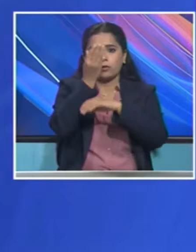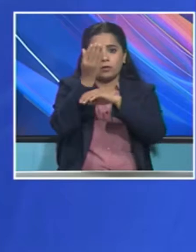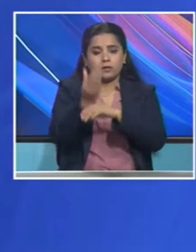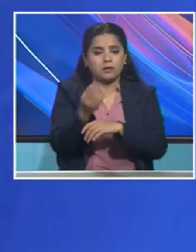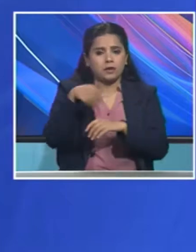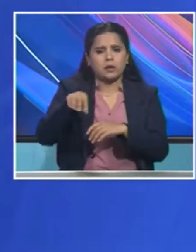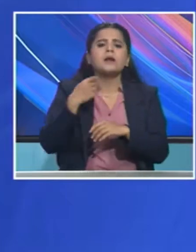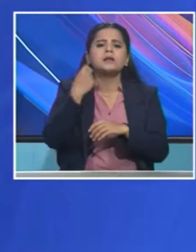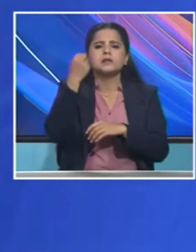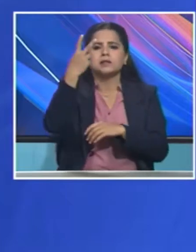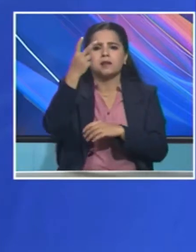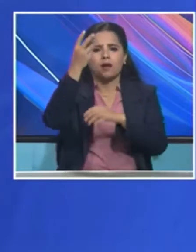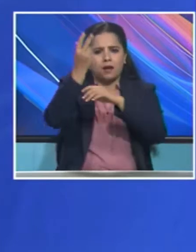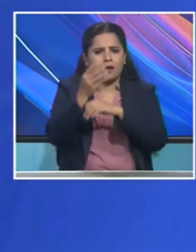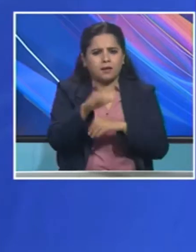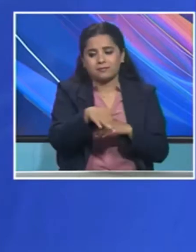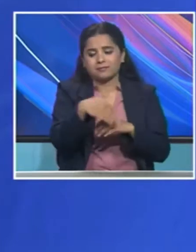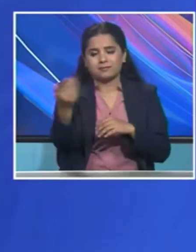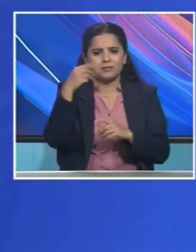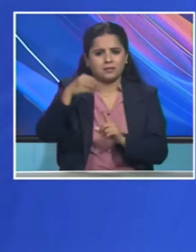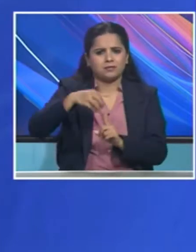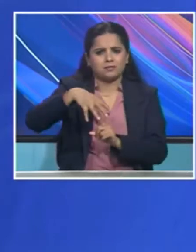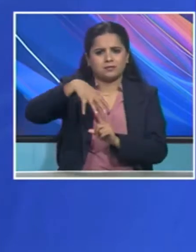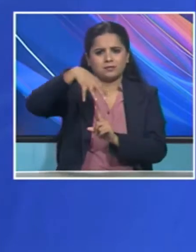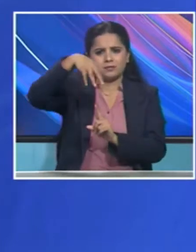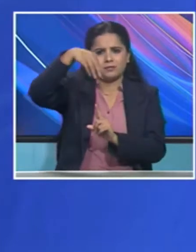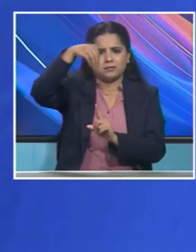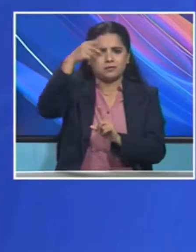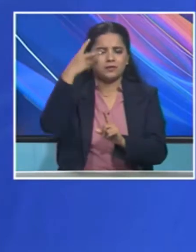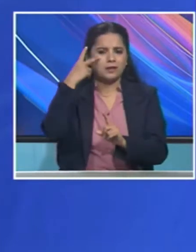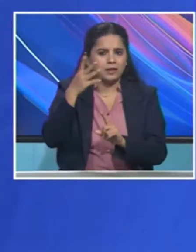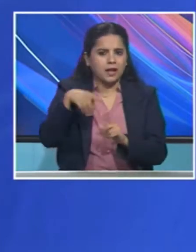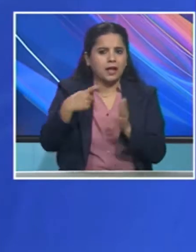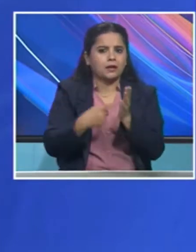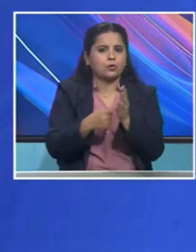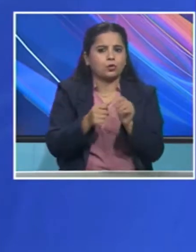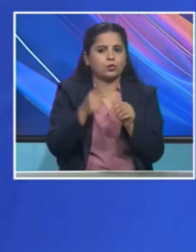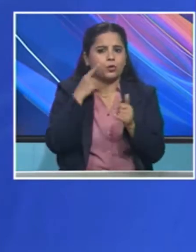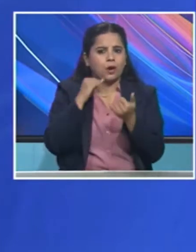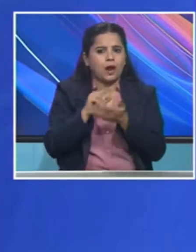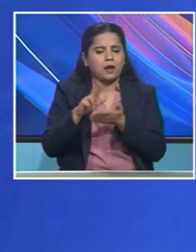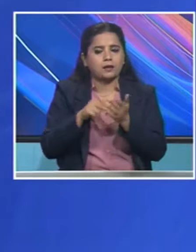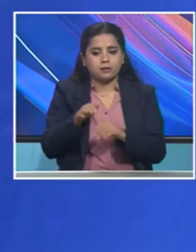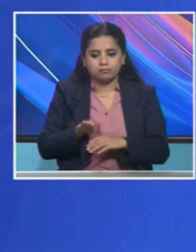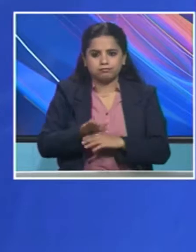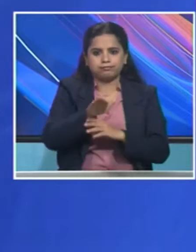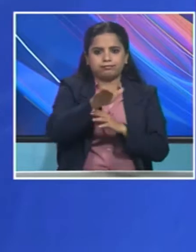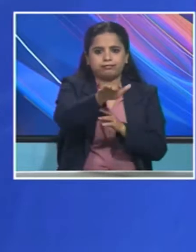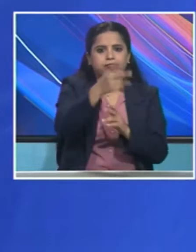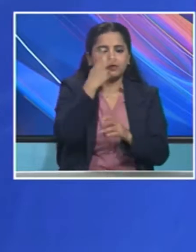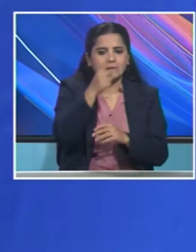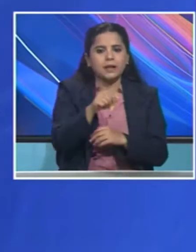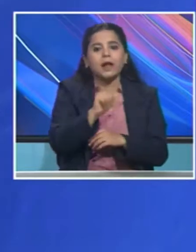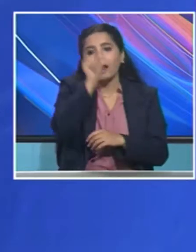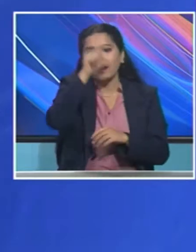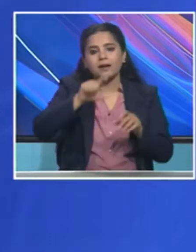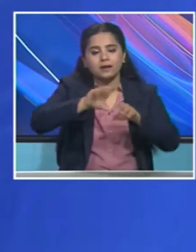panoramic vista you can see right up the gently sloping Raisina hill going through Rajpath towards India Gate.